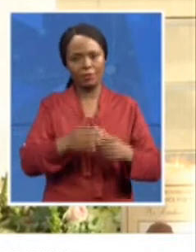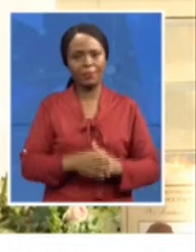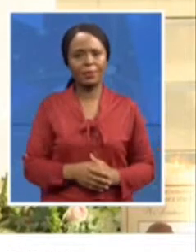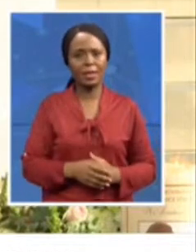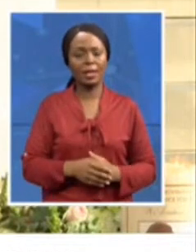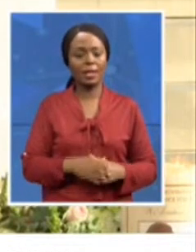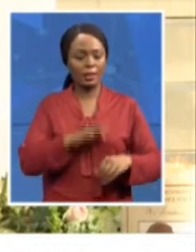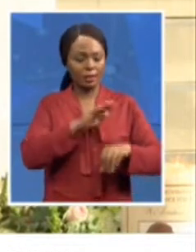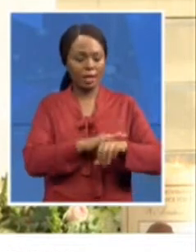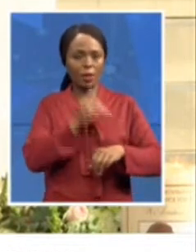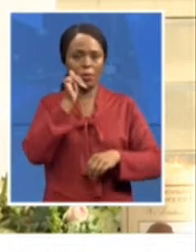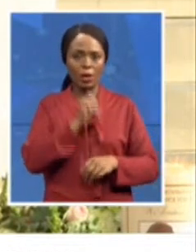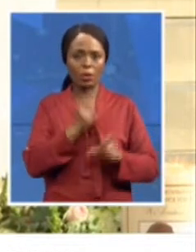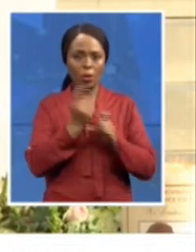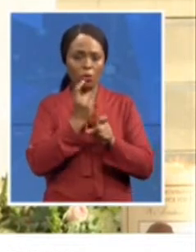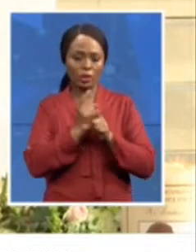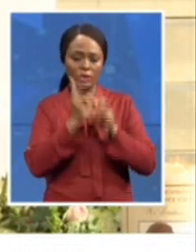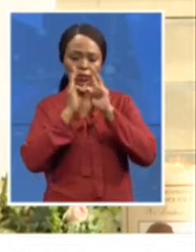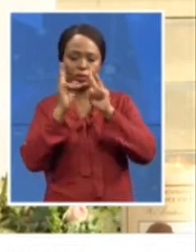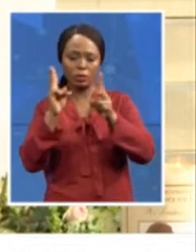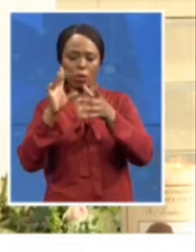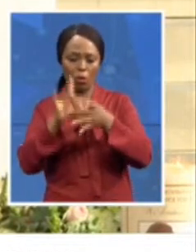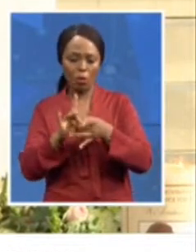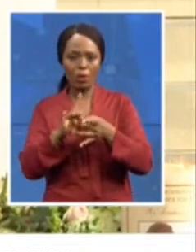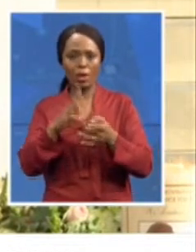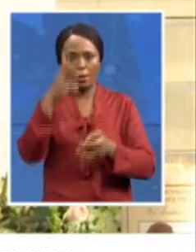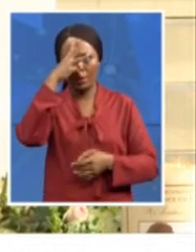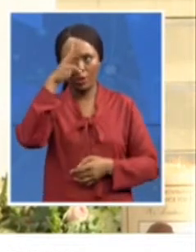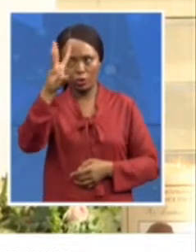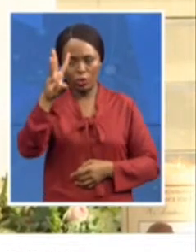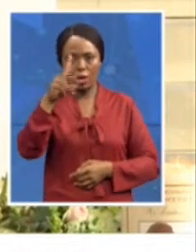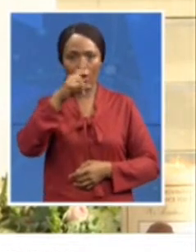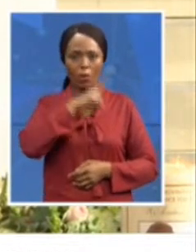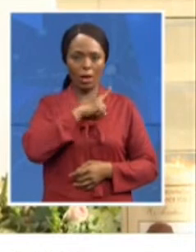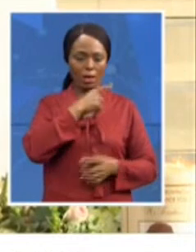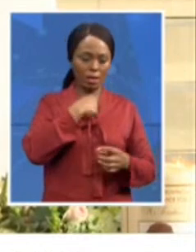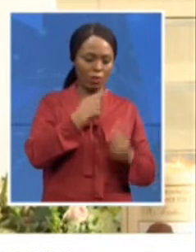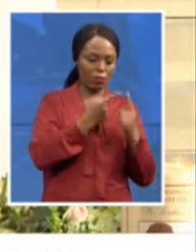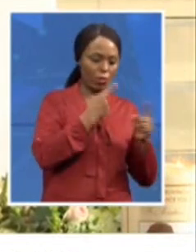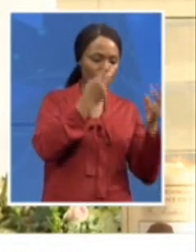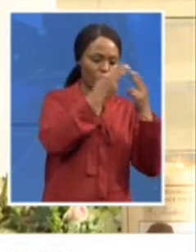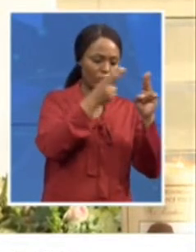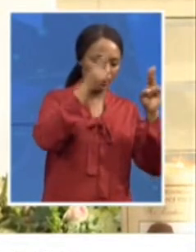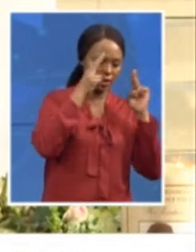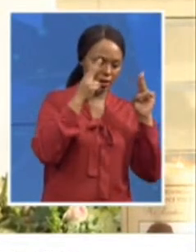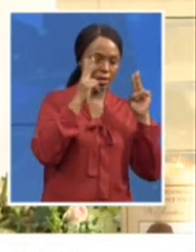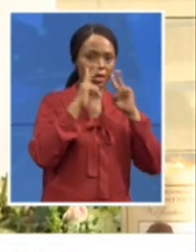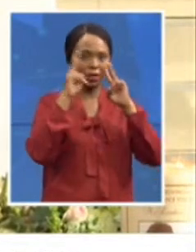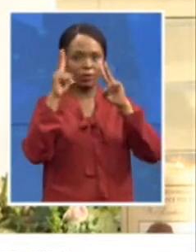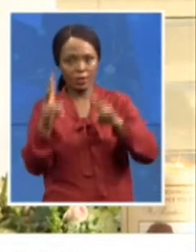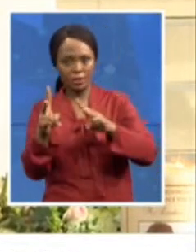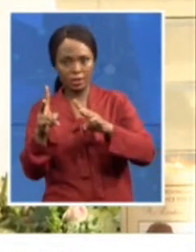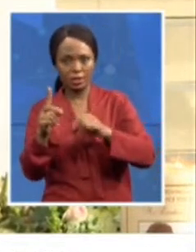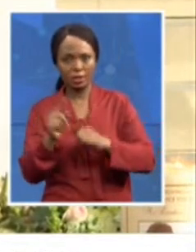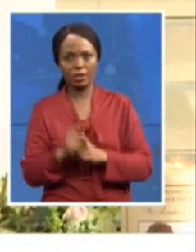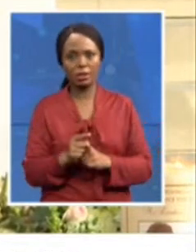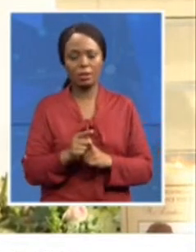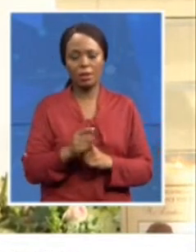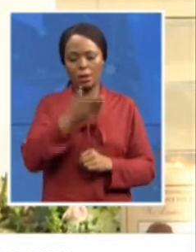having just come back from university. Mom, who was fearful about Goko's declining mental